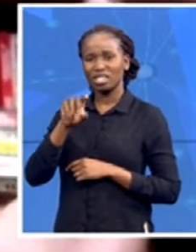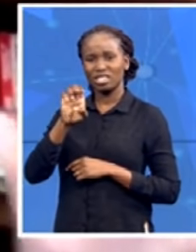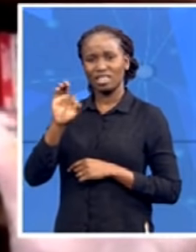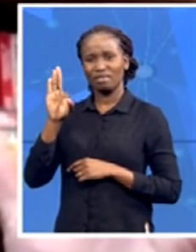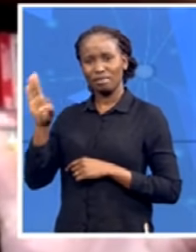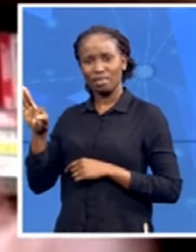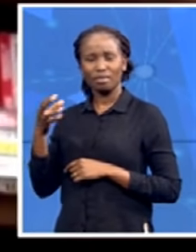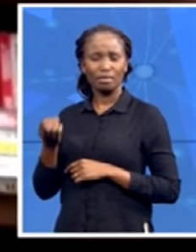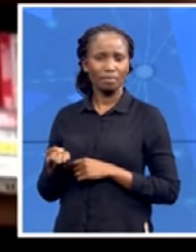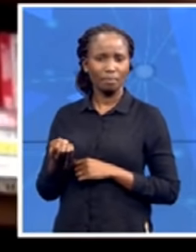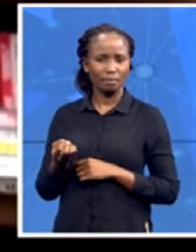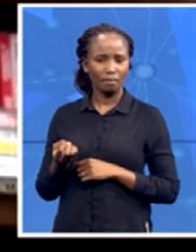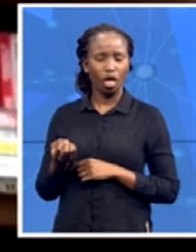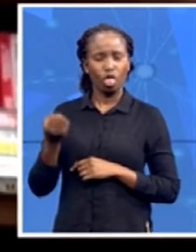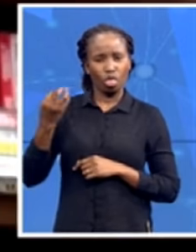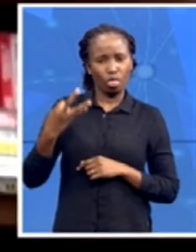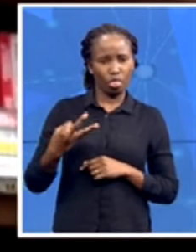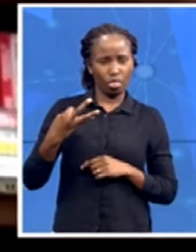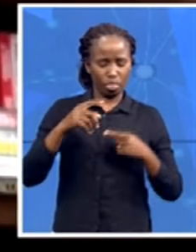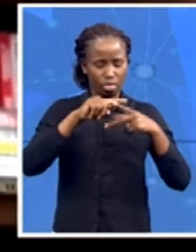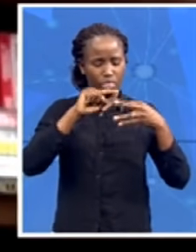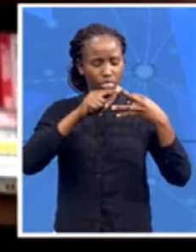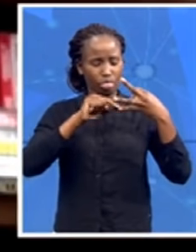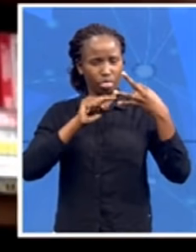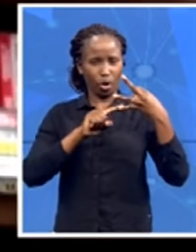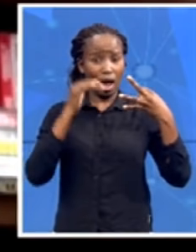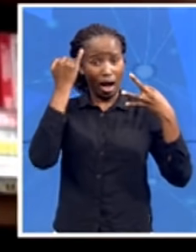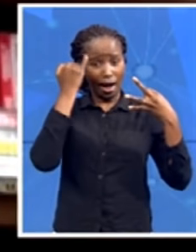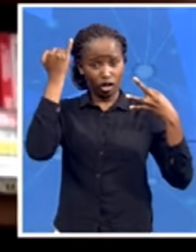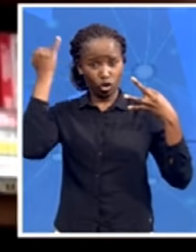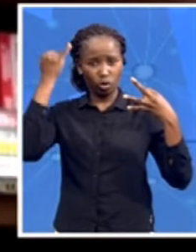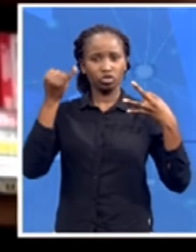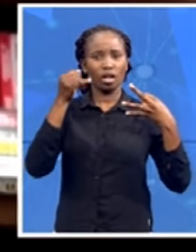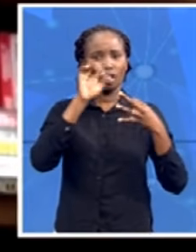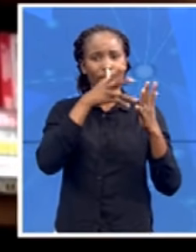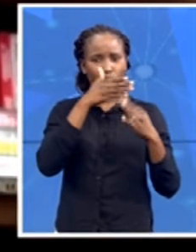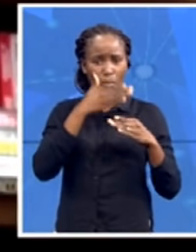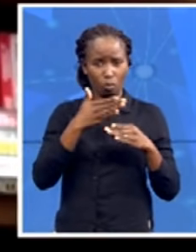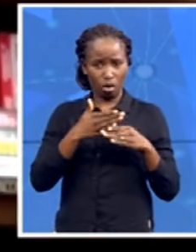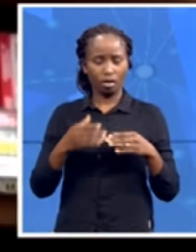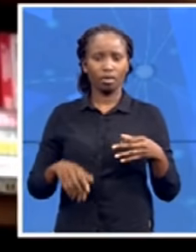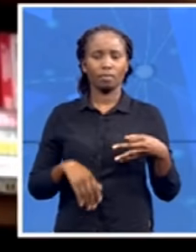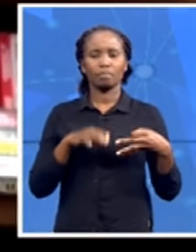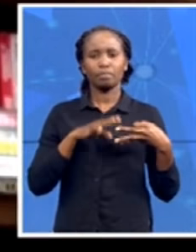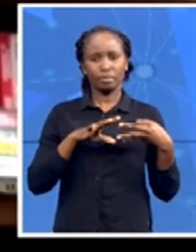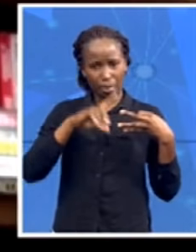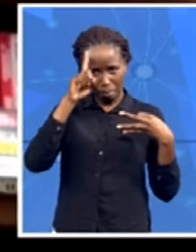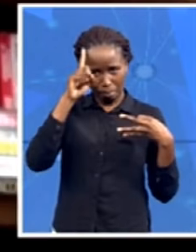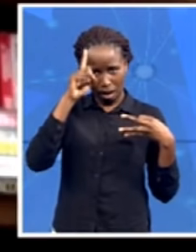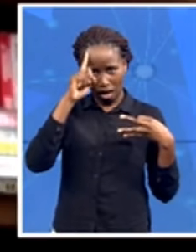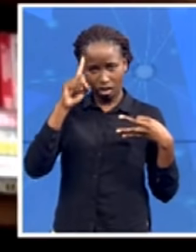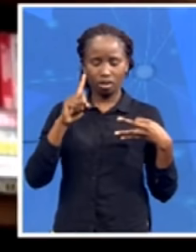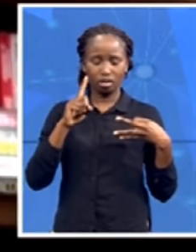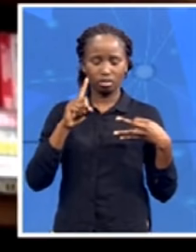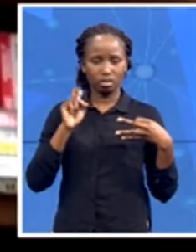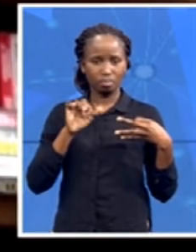ideological frameworks. The first one is, black consciousness. We can argue whether